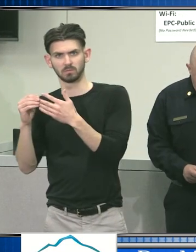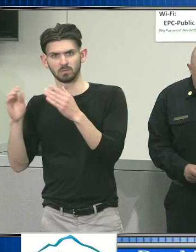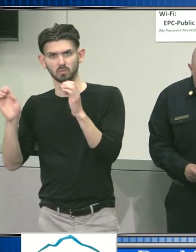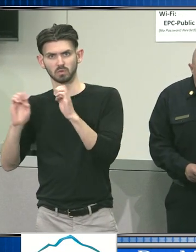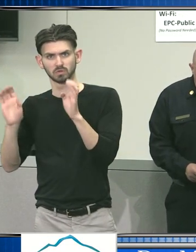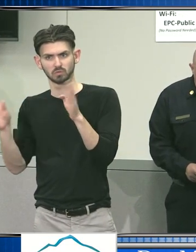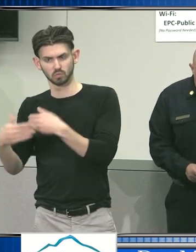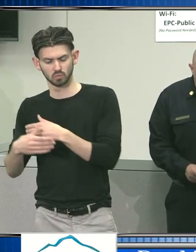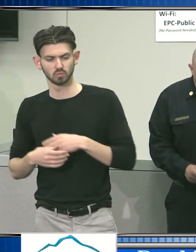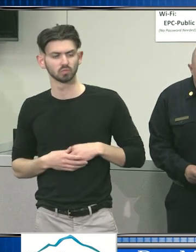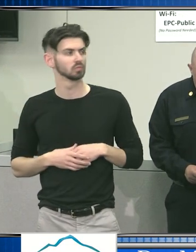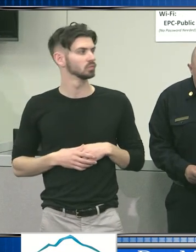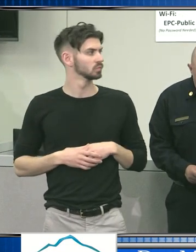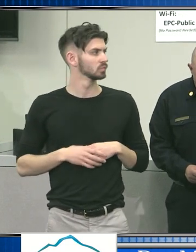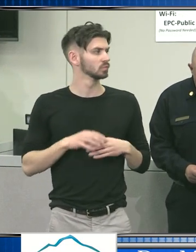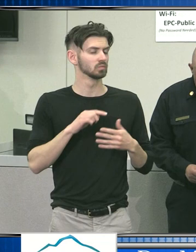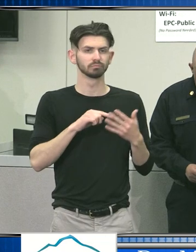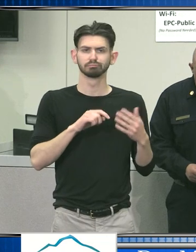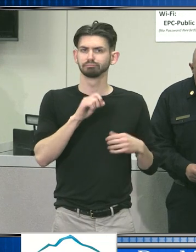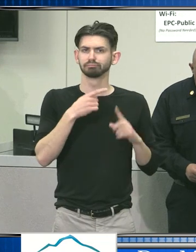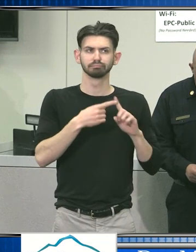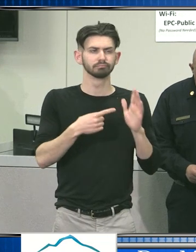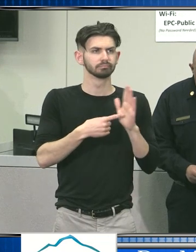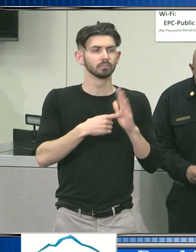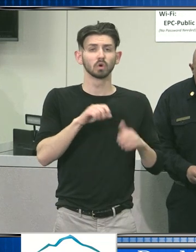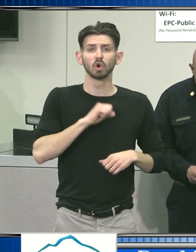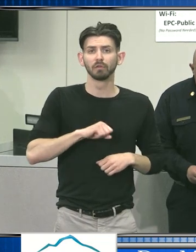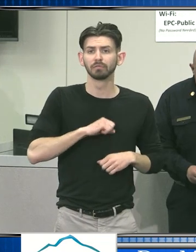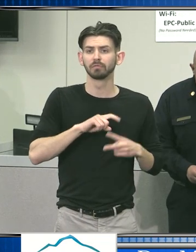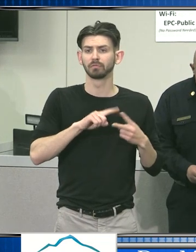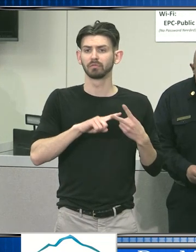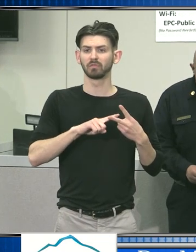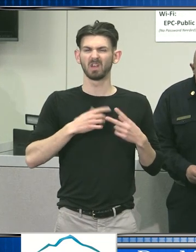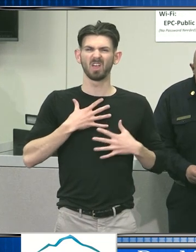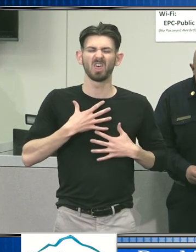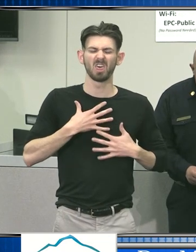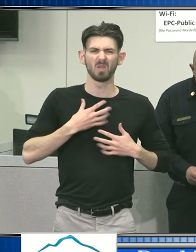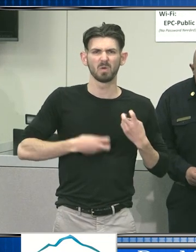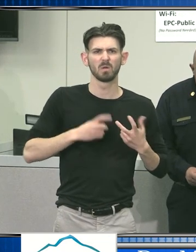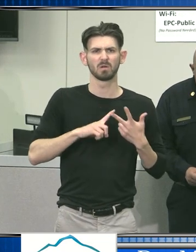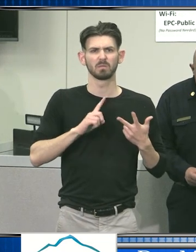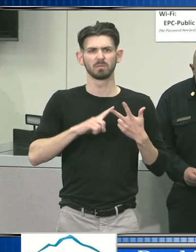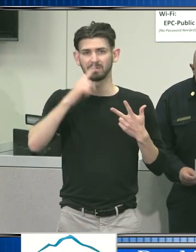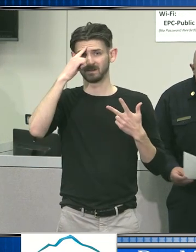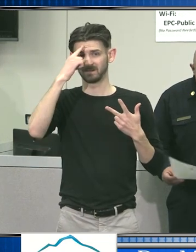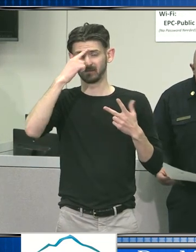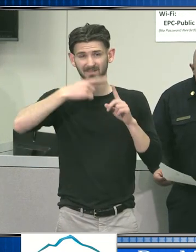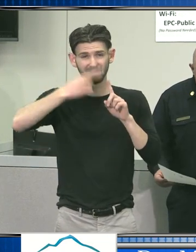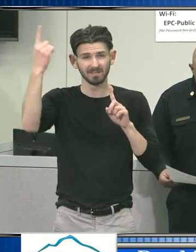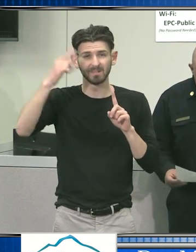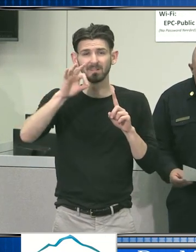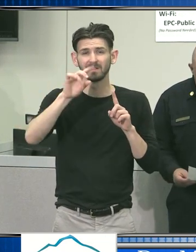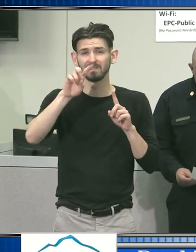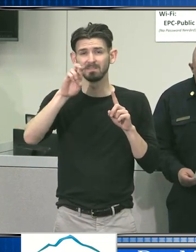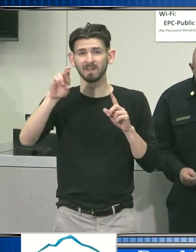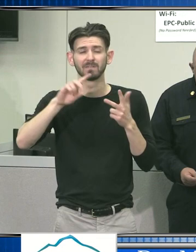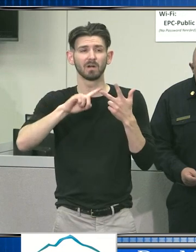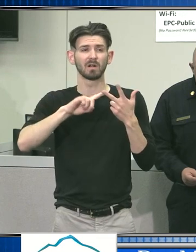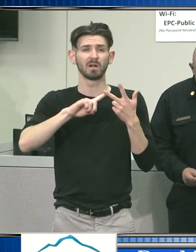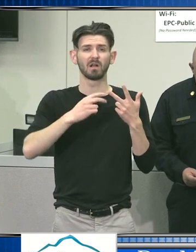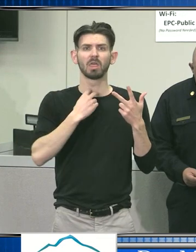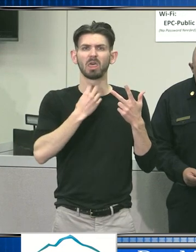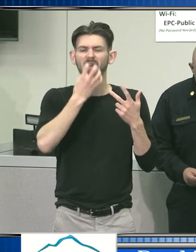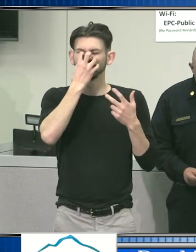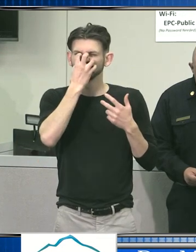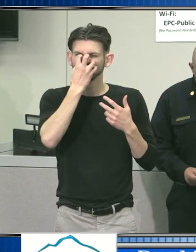patients present with, so cough, upper respiratory symptoms, fevers, congestion, as an initial screening tool. And then we